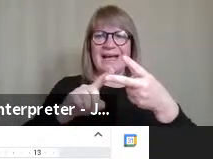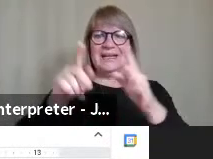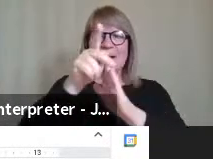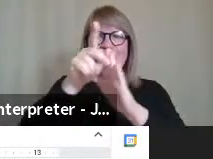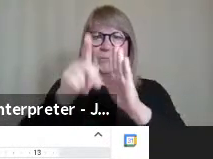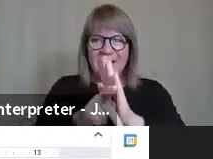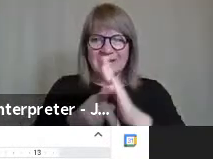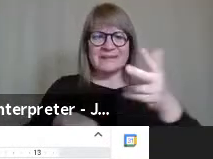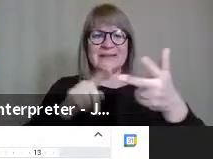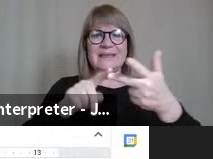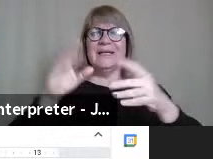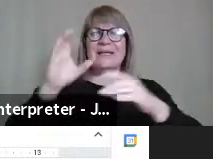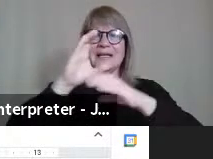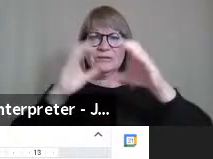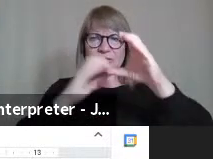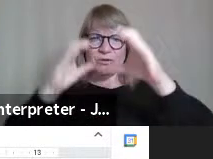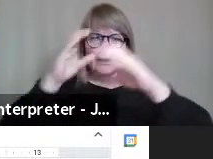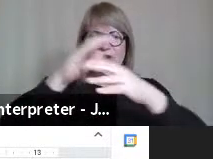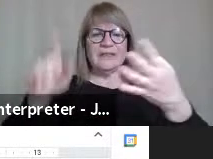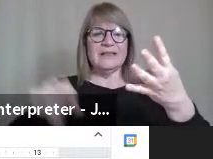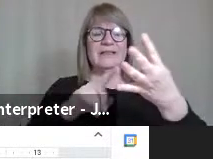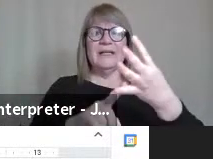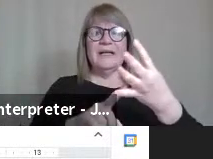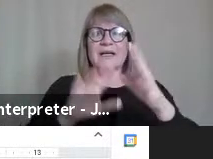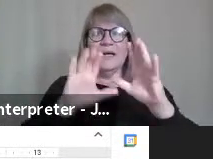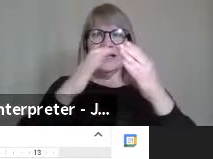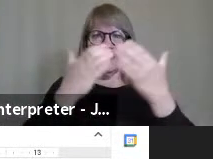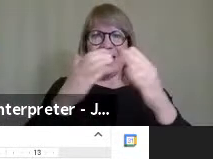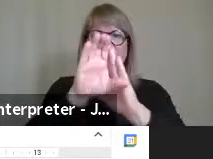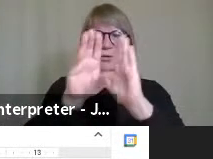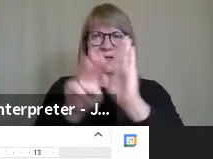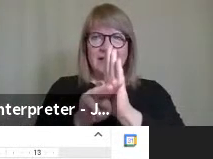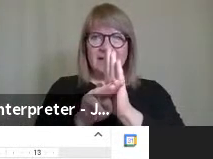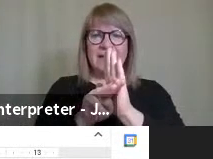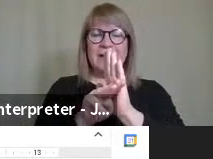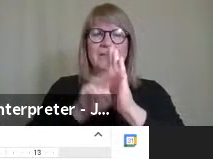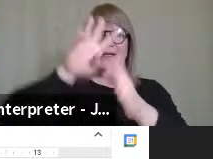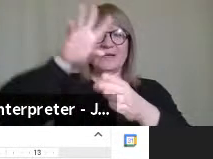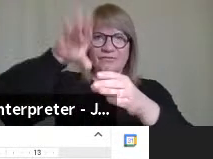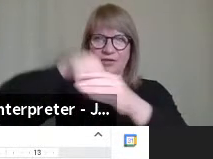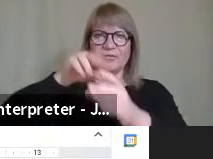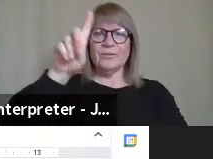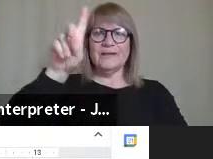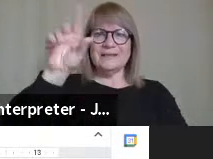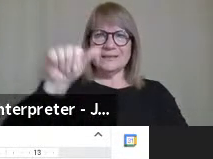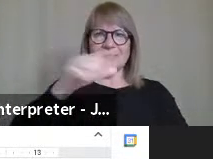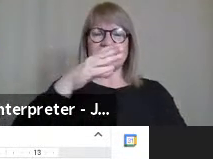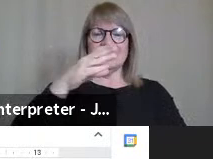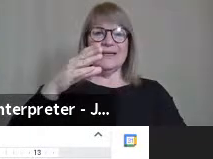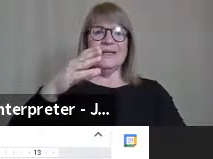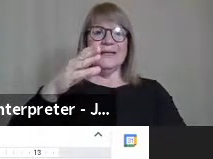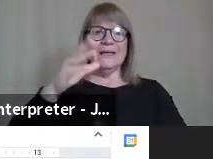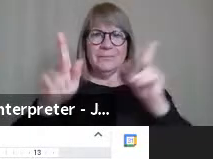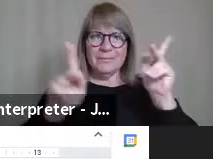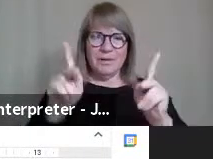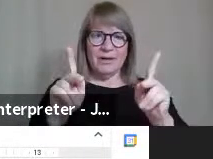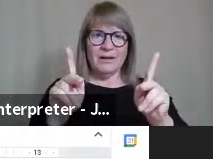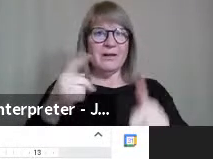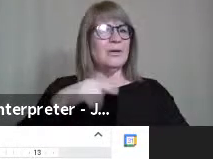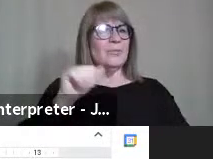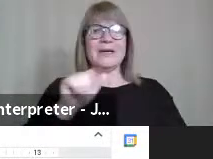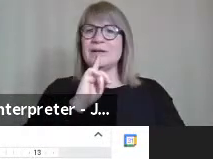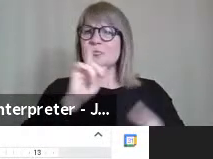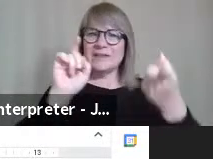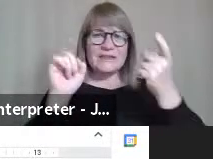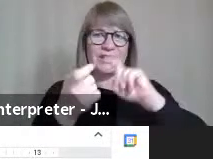construction course curriculum around disability and disabled folks you know we can really change